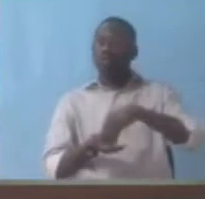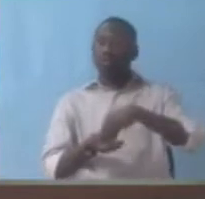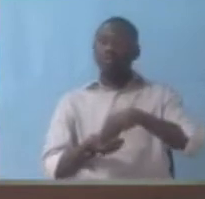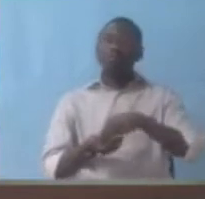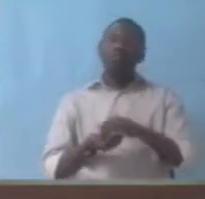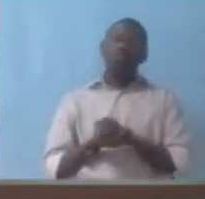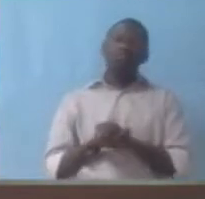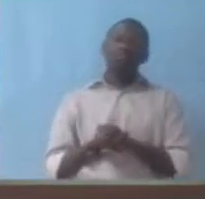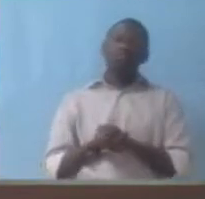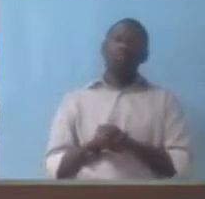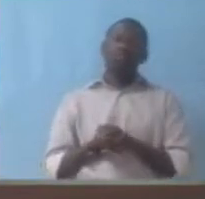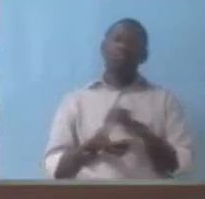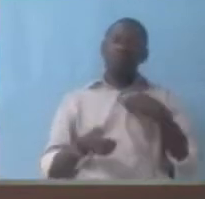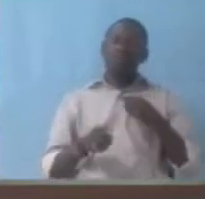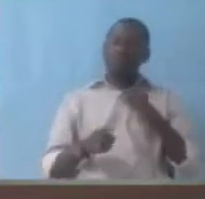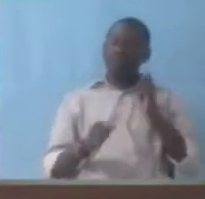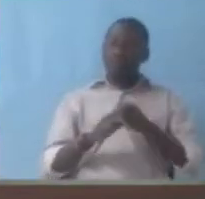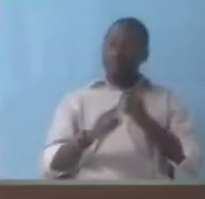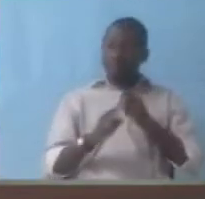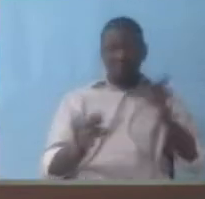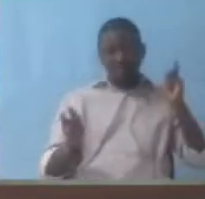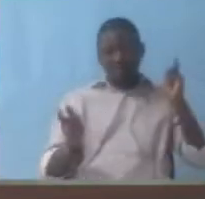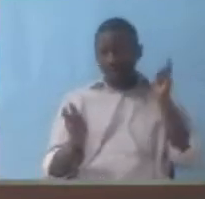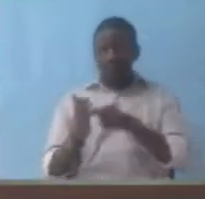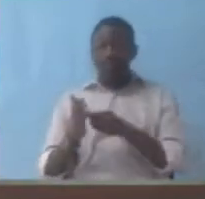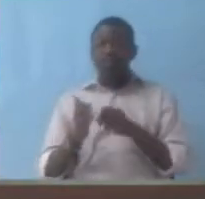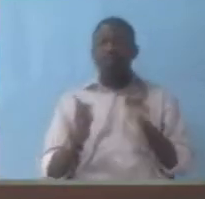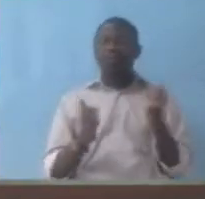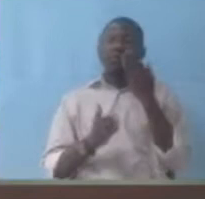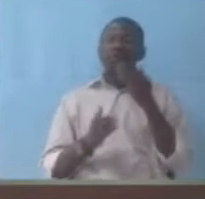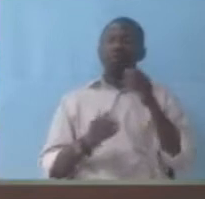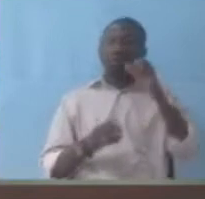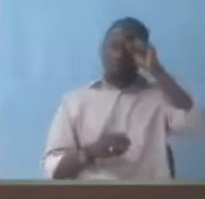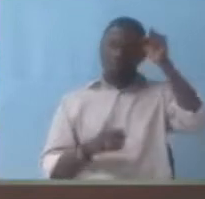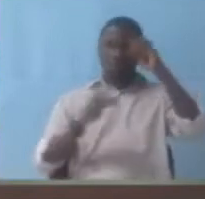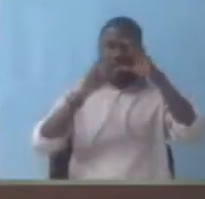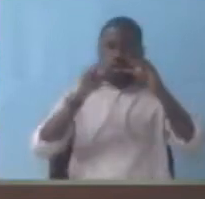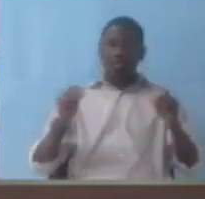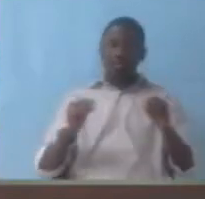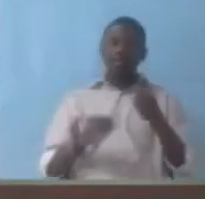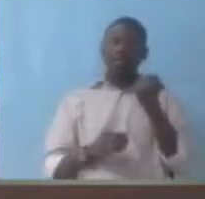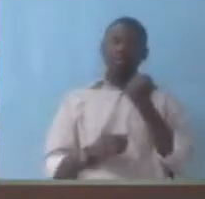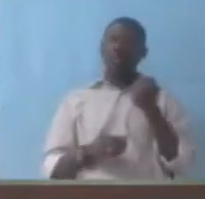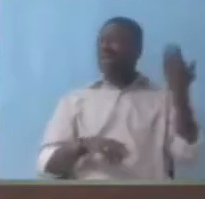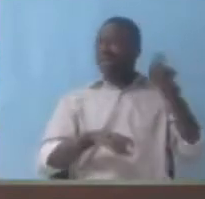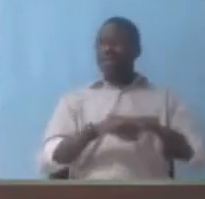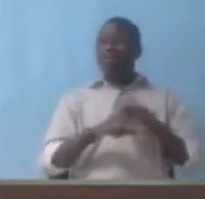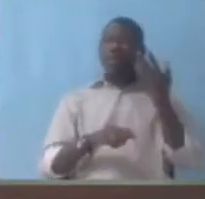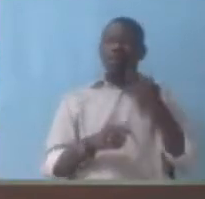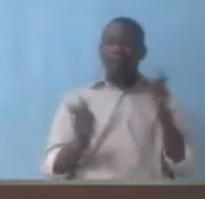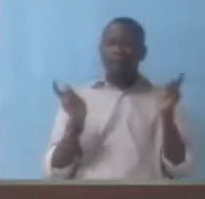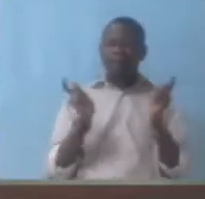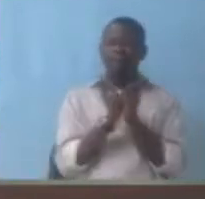kono. So I rushed to State House. Nyamoto tata State House. Because when I met the chairman. Katu